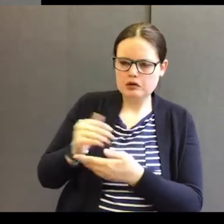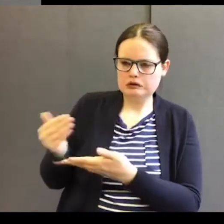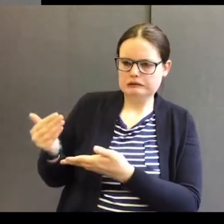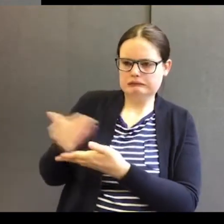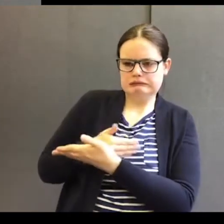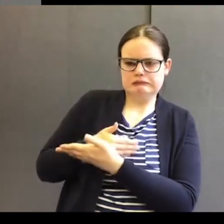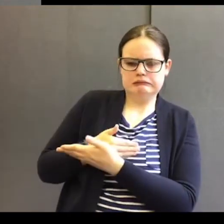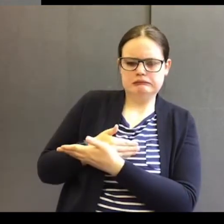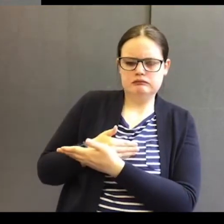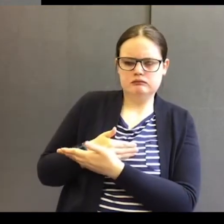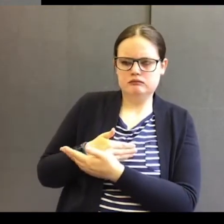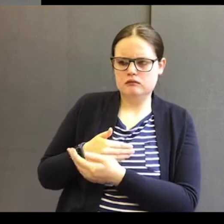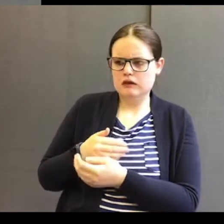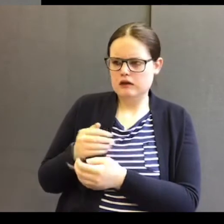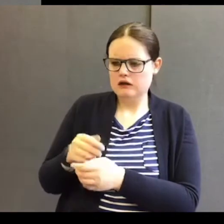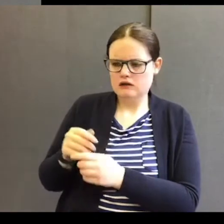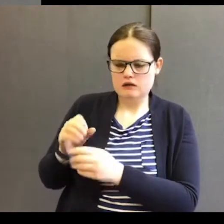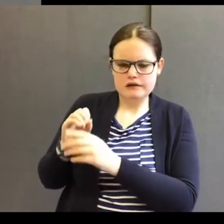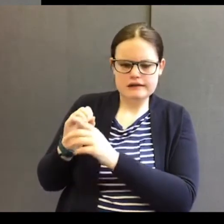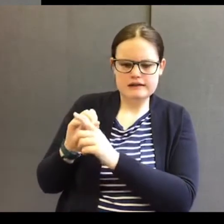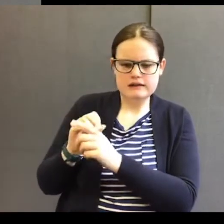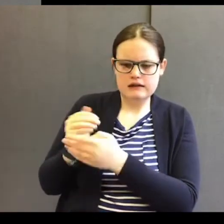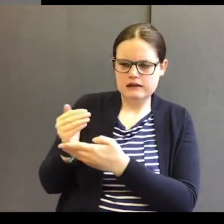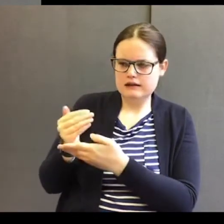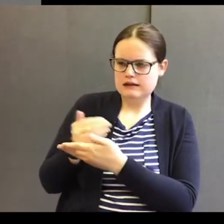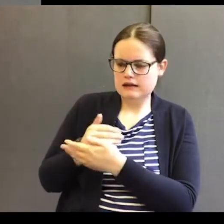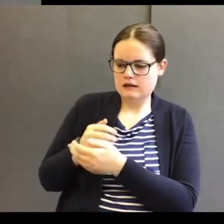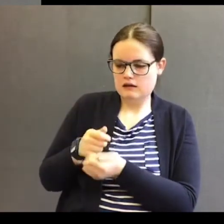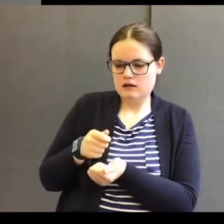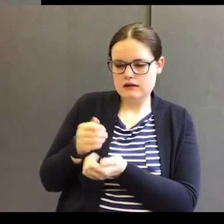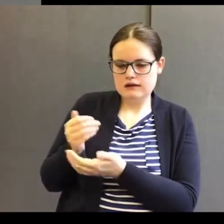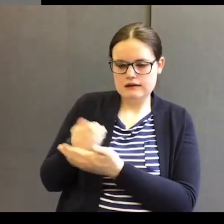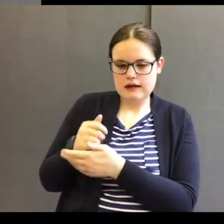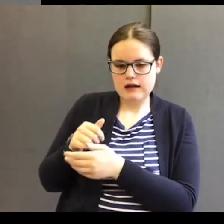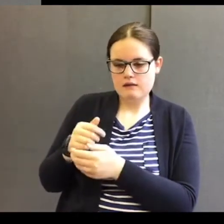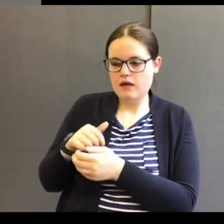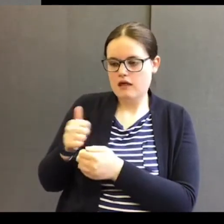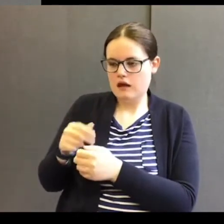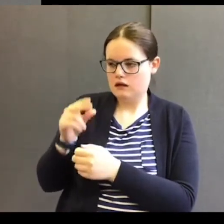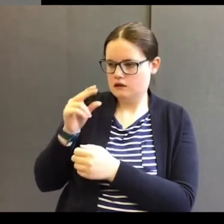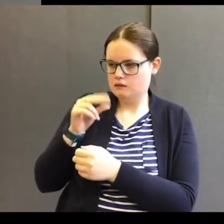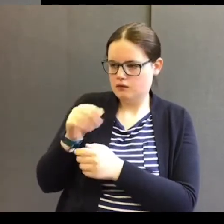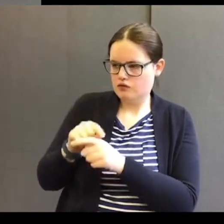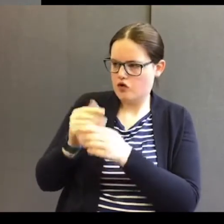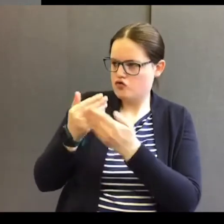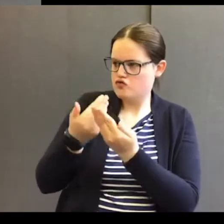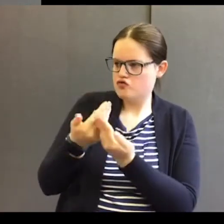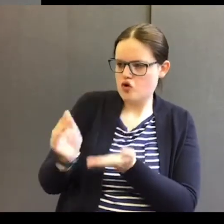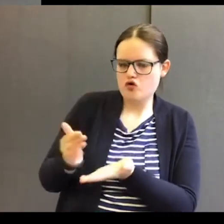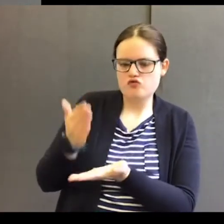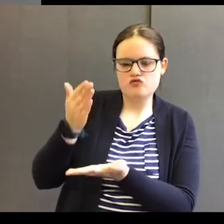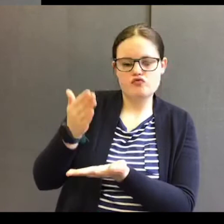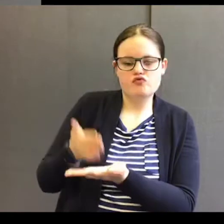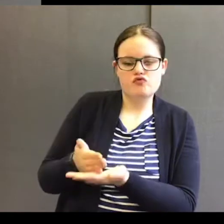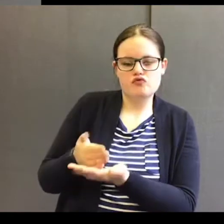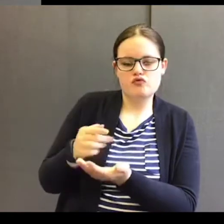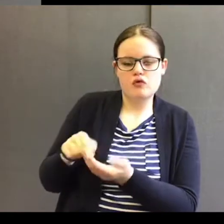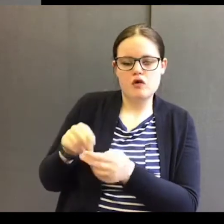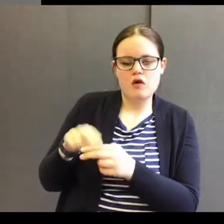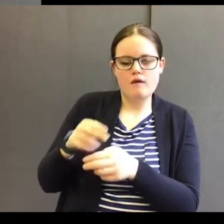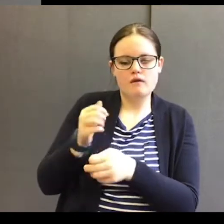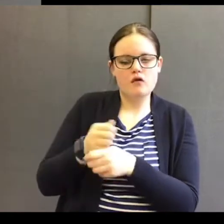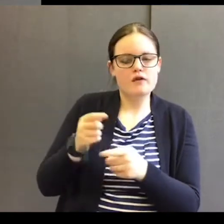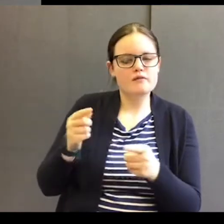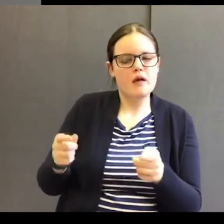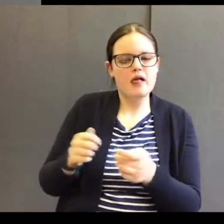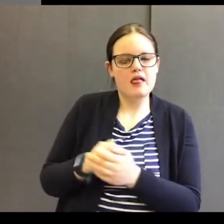delivered? They were delivered to speak, to stand, and to show the truth of